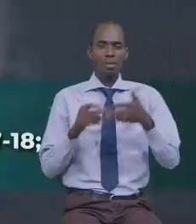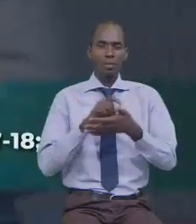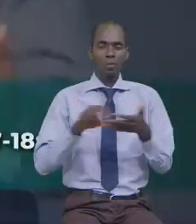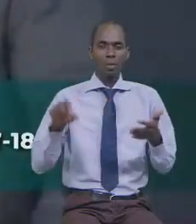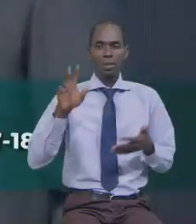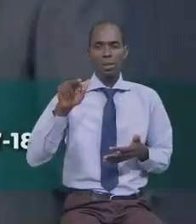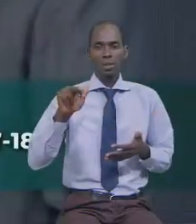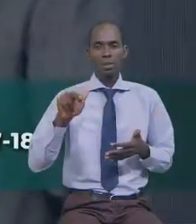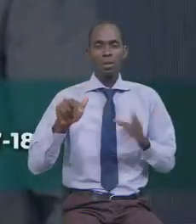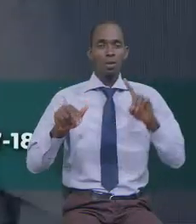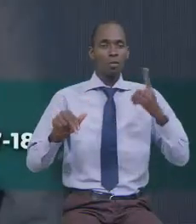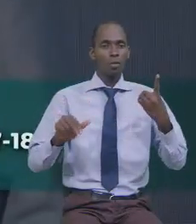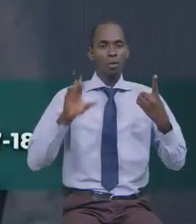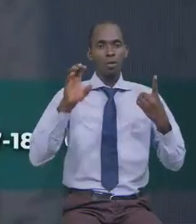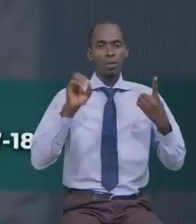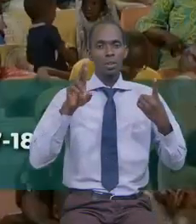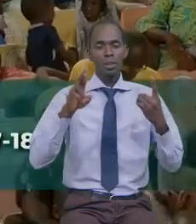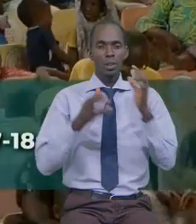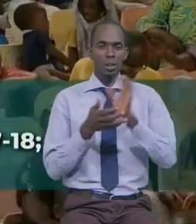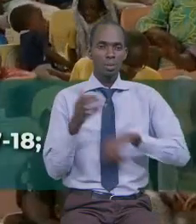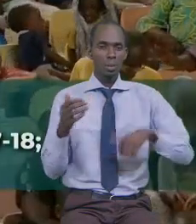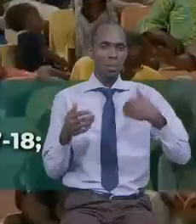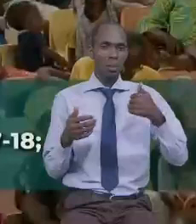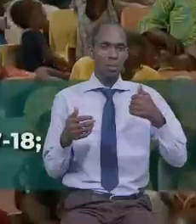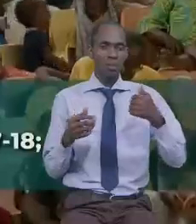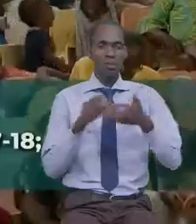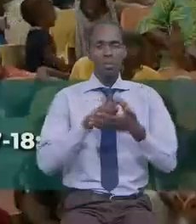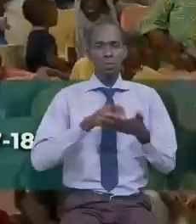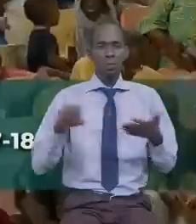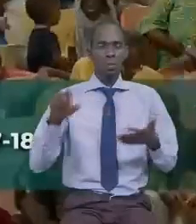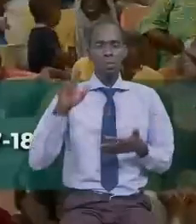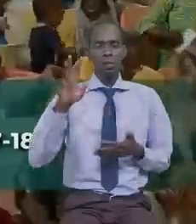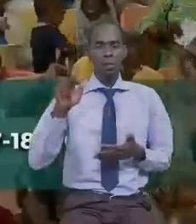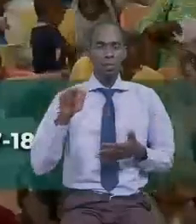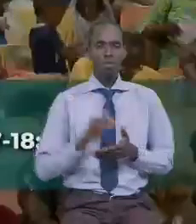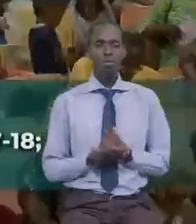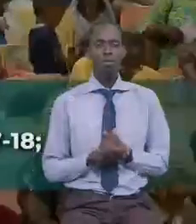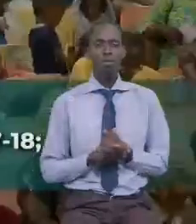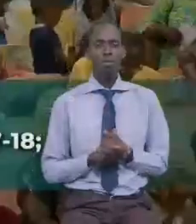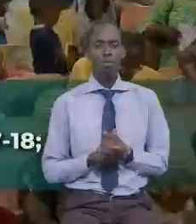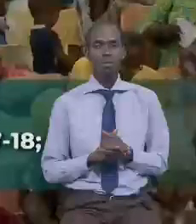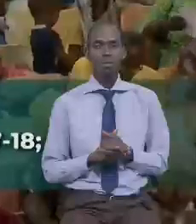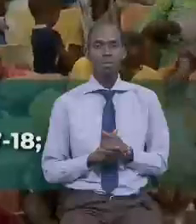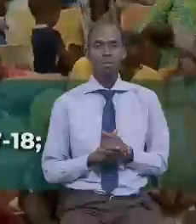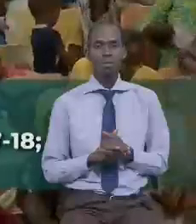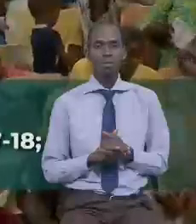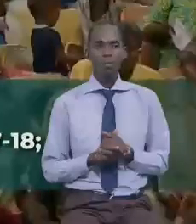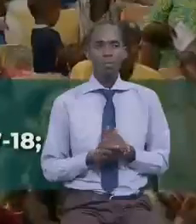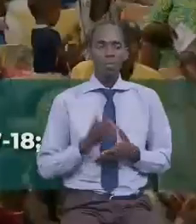13. In 1 Corinthians chapter 10, verse 13, there has